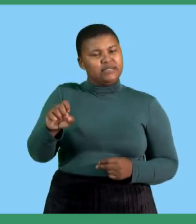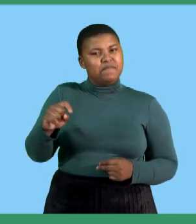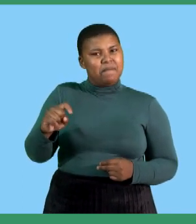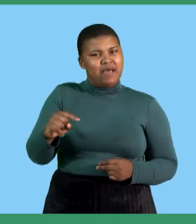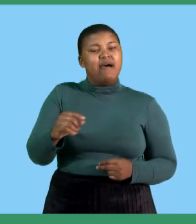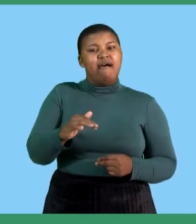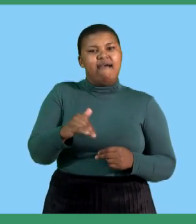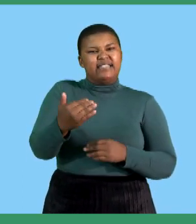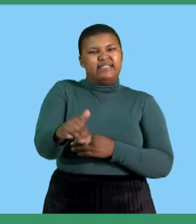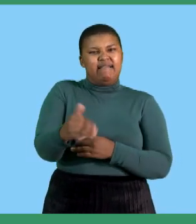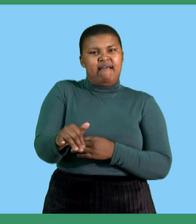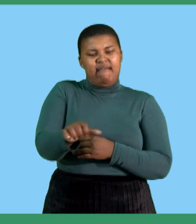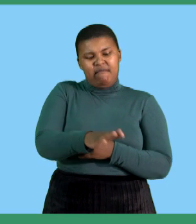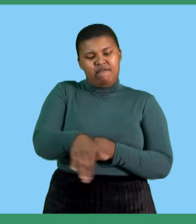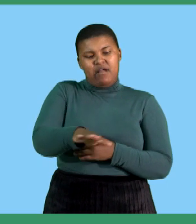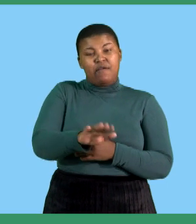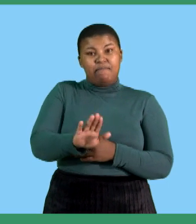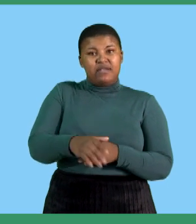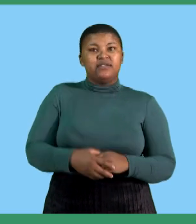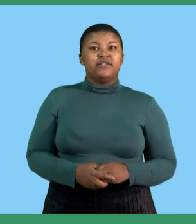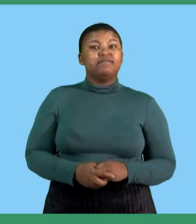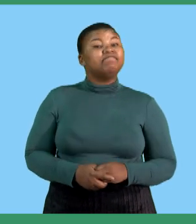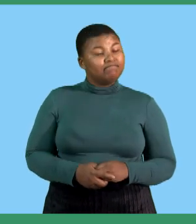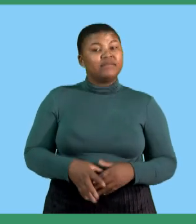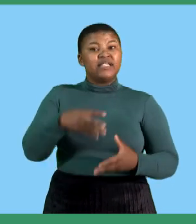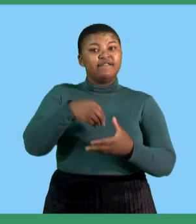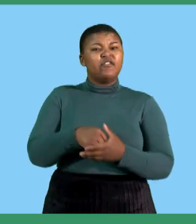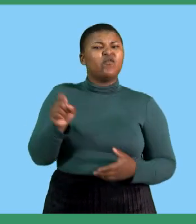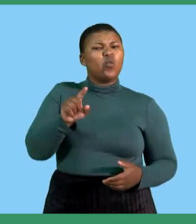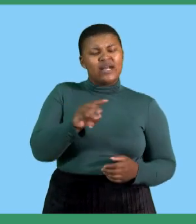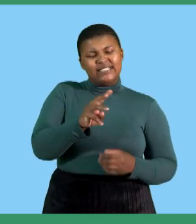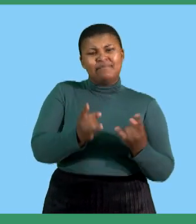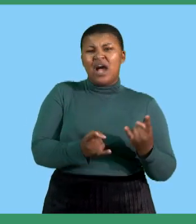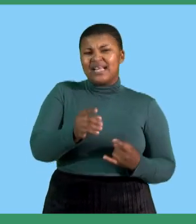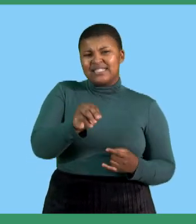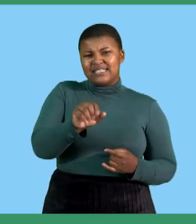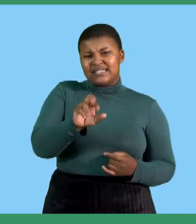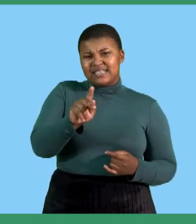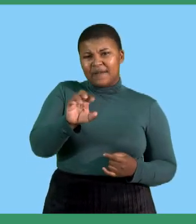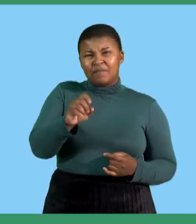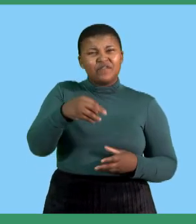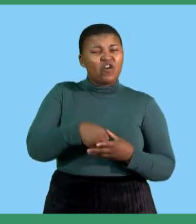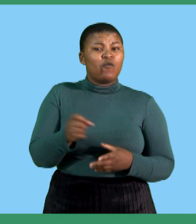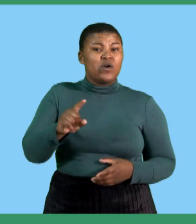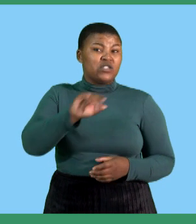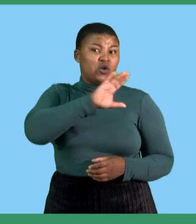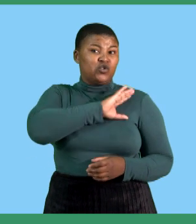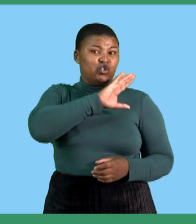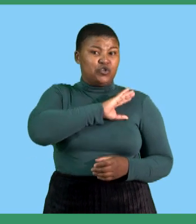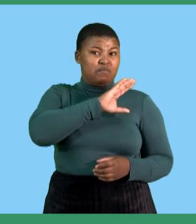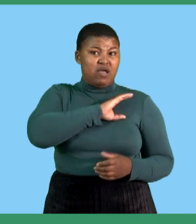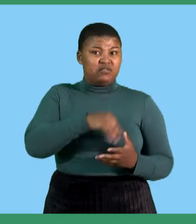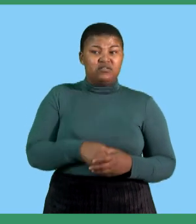business's immediate external environment. And the components that make up the market environment is then the